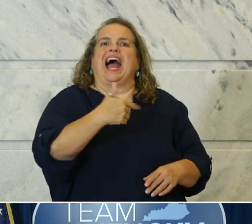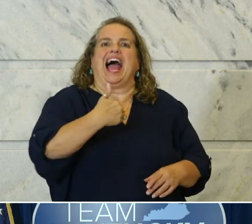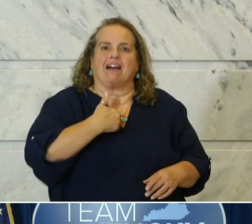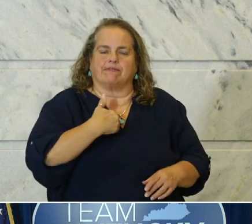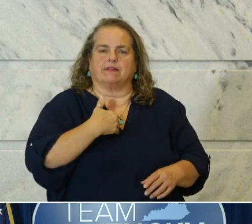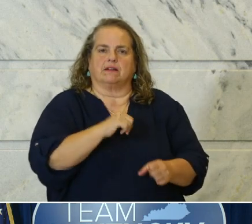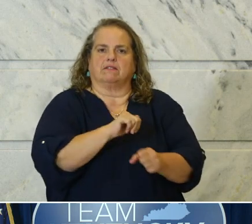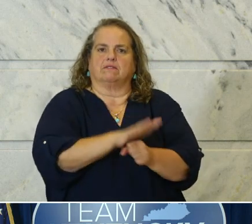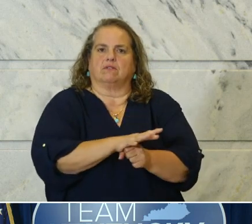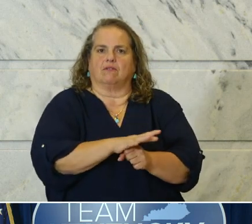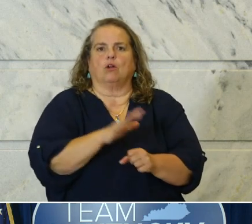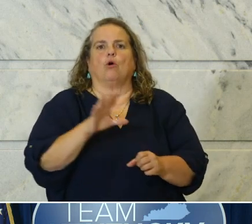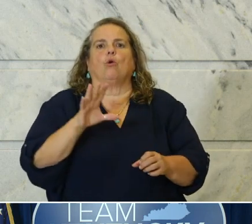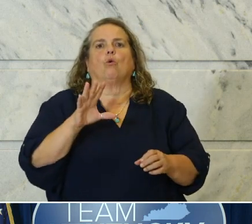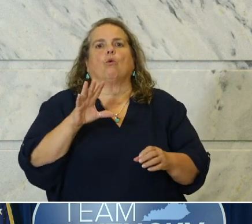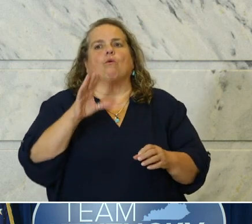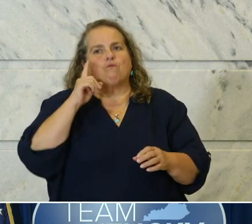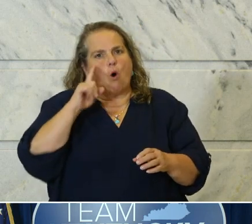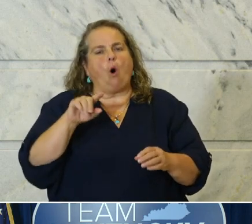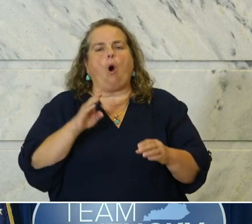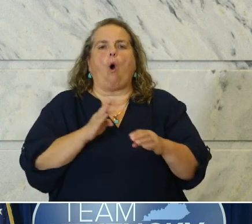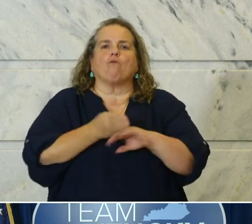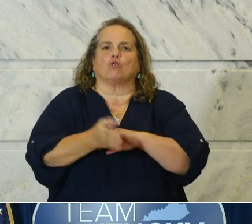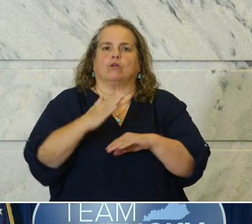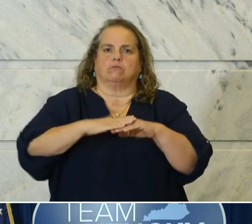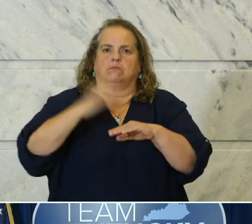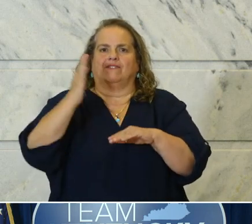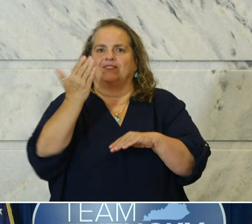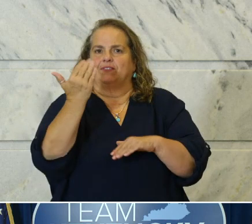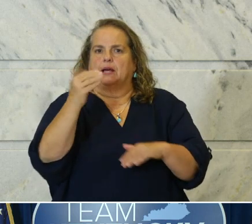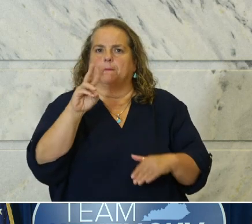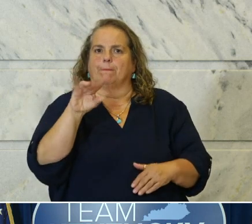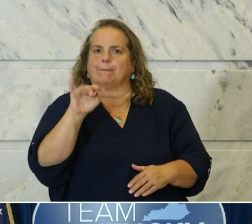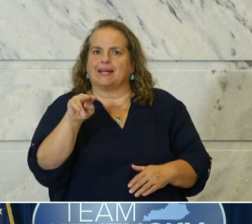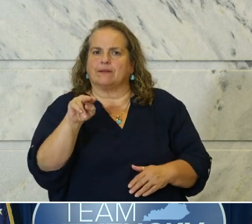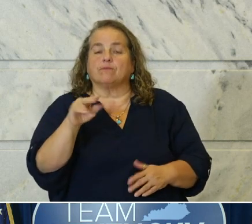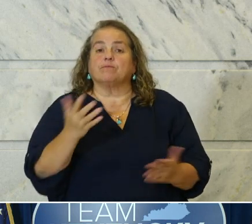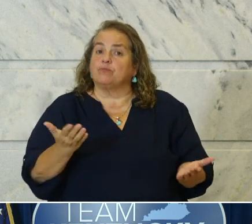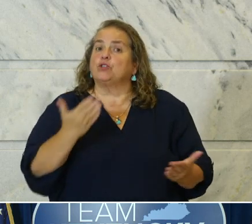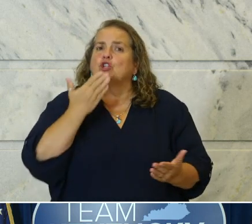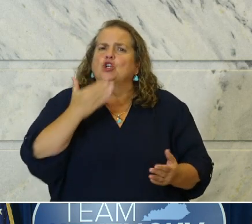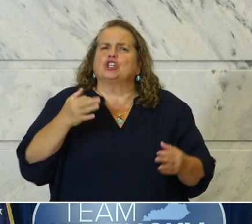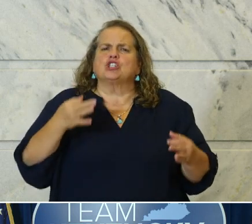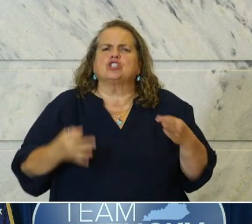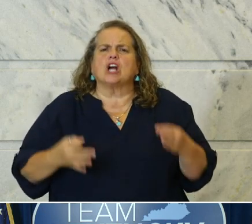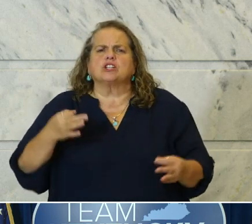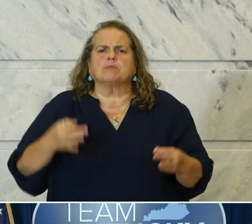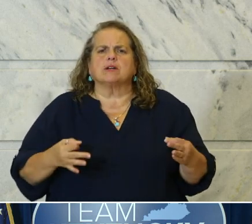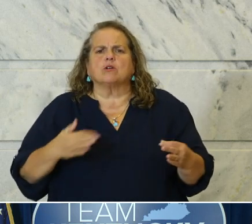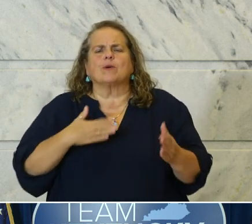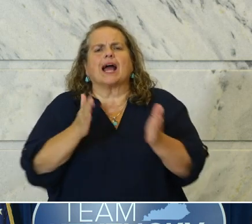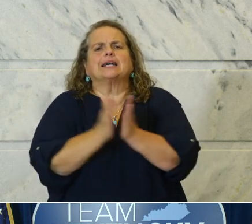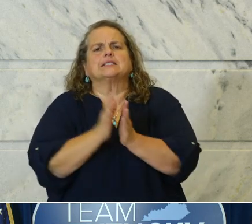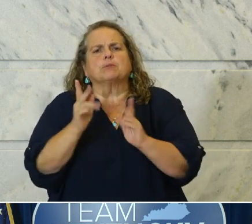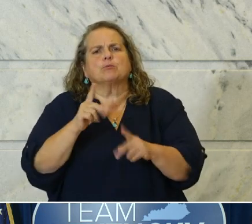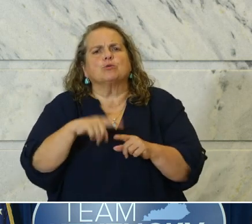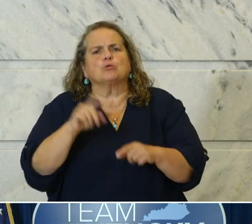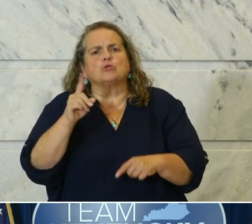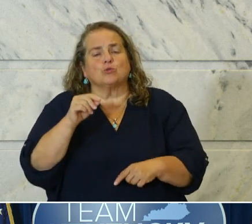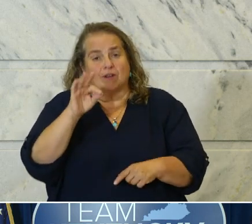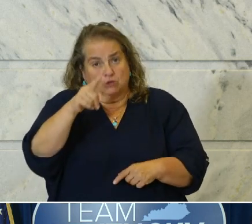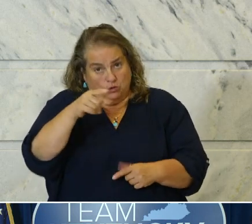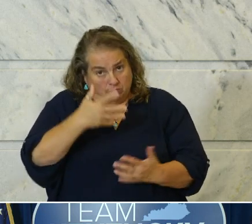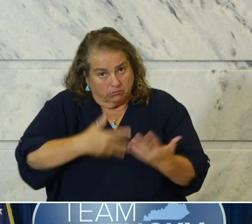for at least 15 minutes. So this is just using the good judgment we ask people to do. If you've been around